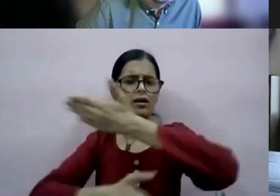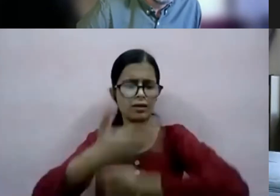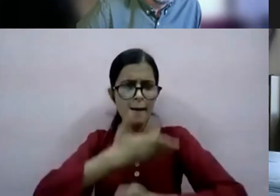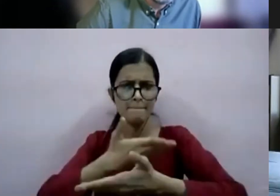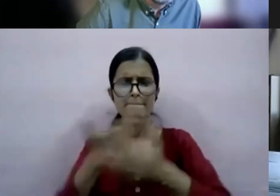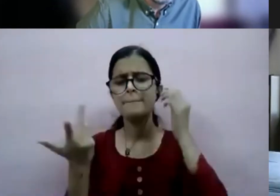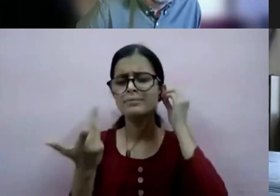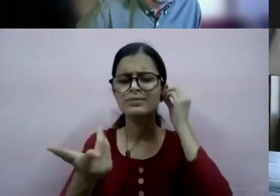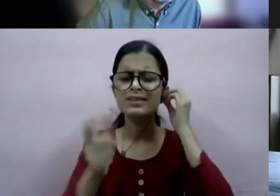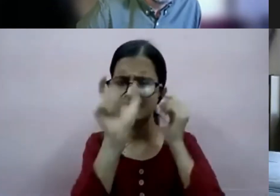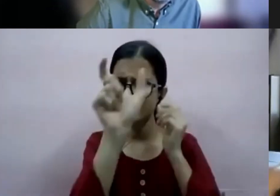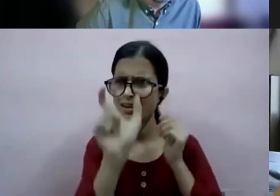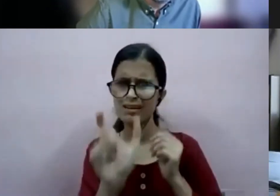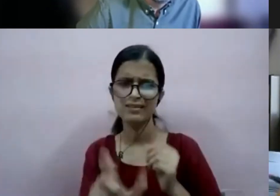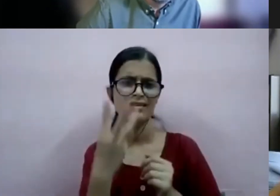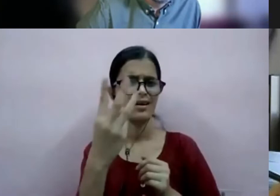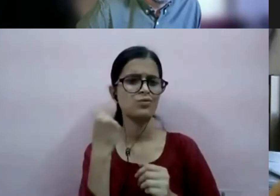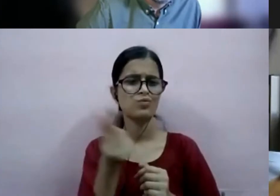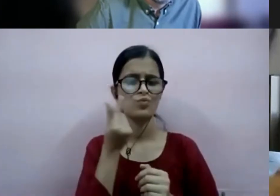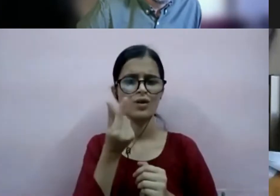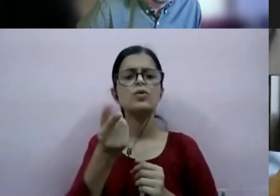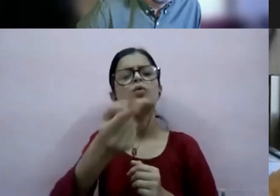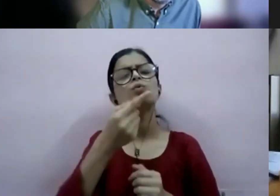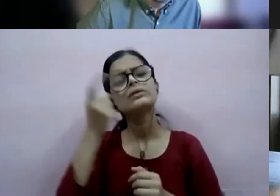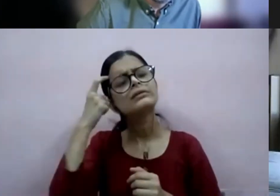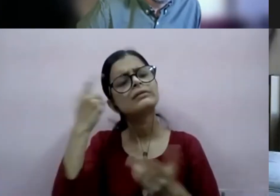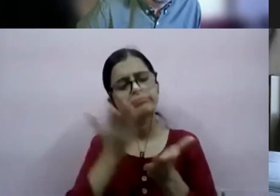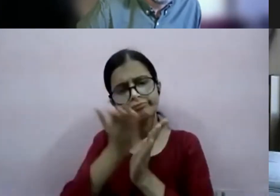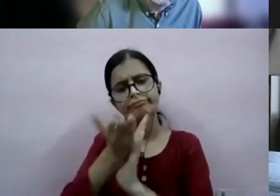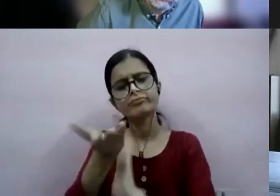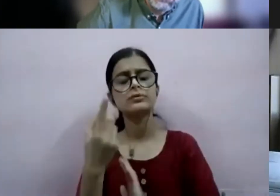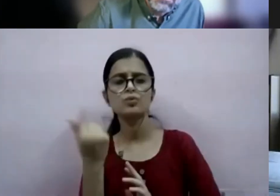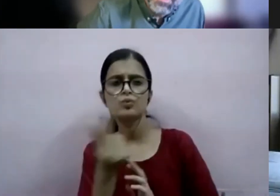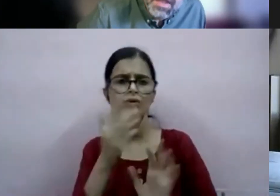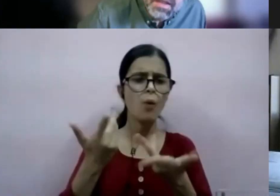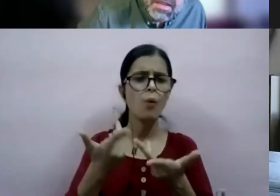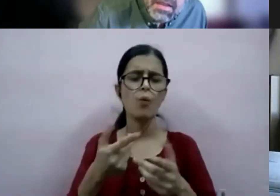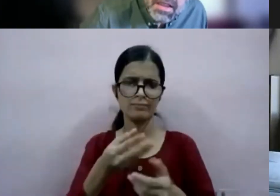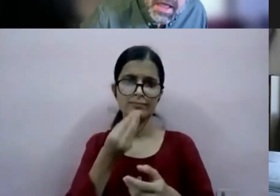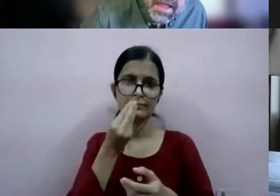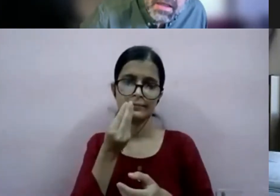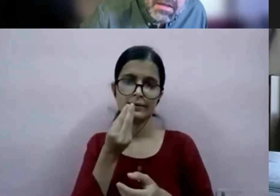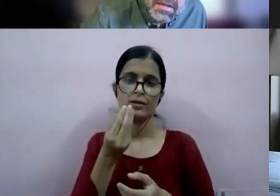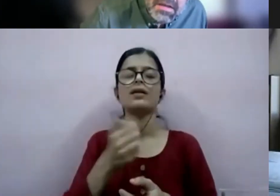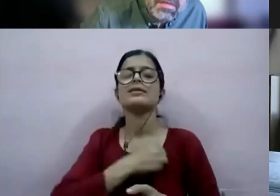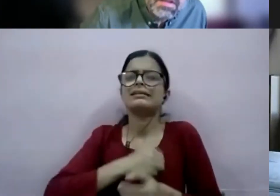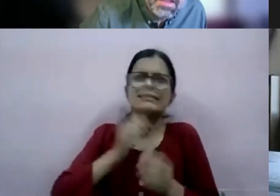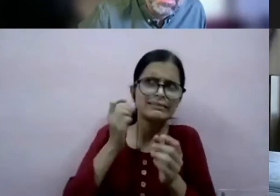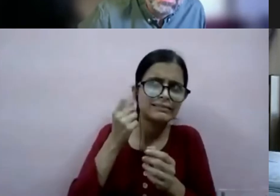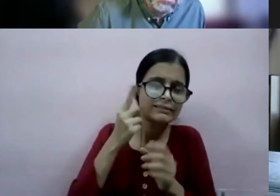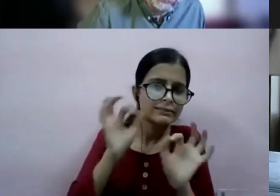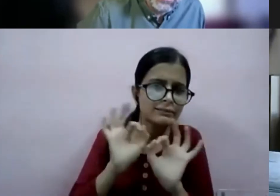like how this term is used in the area of disability studies. Sorry, I didn't handicap,